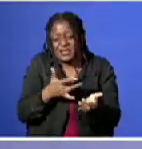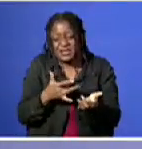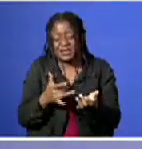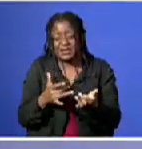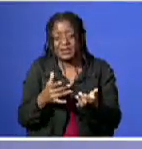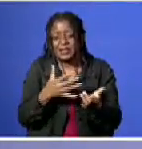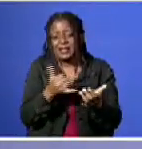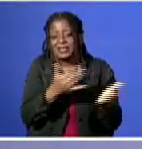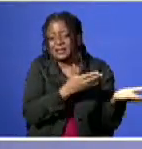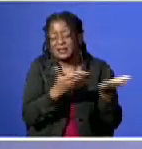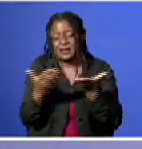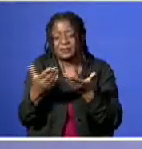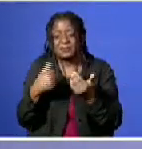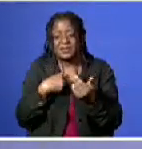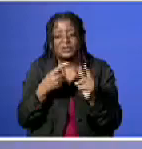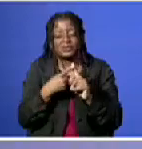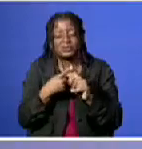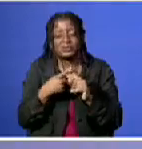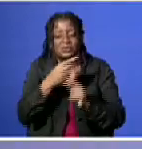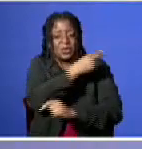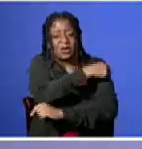they take me to the hospital.